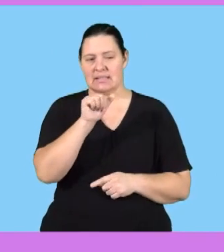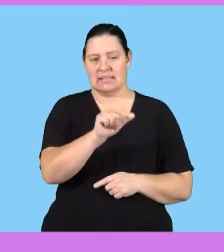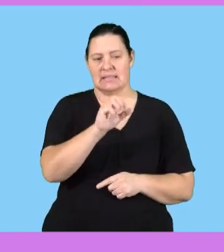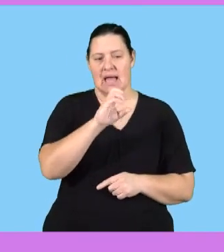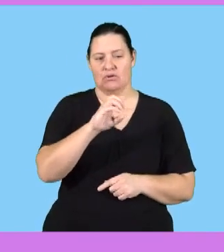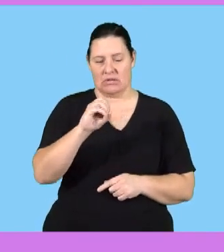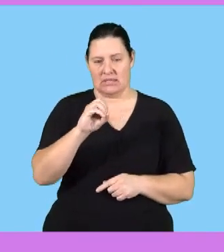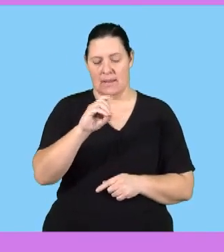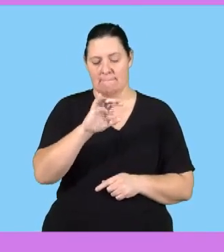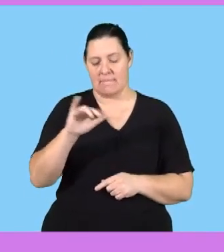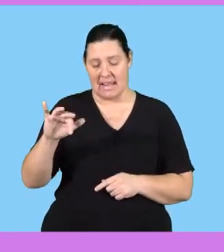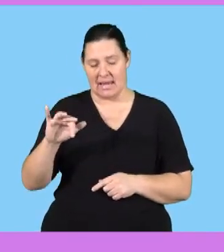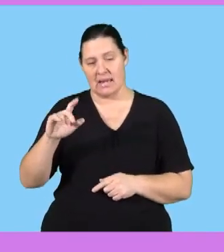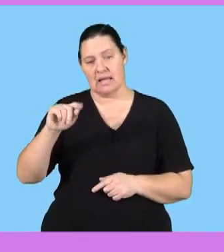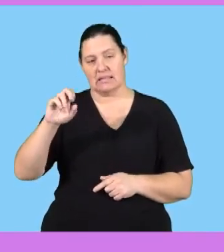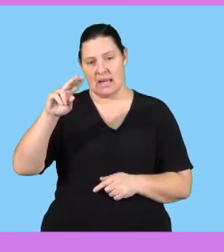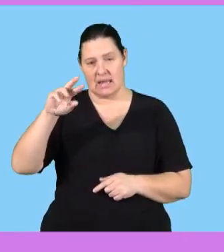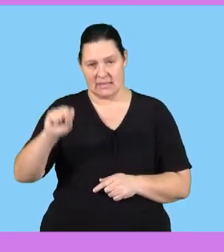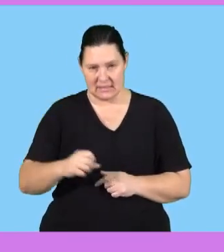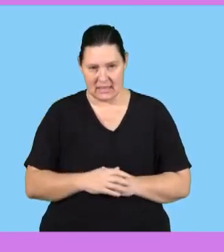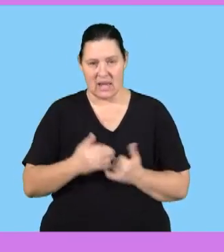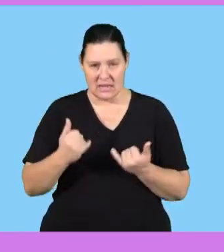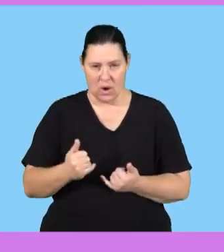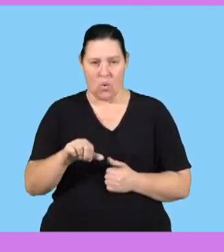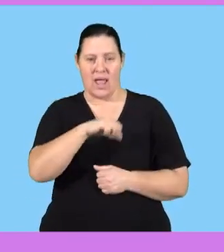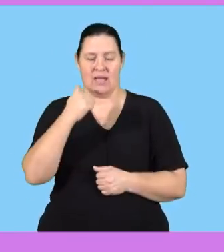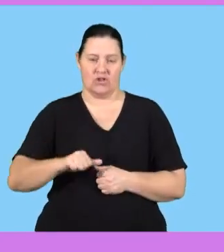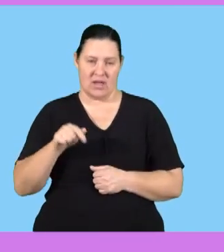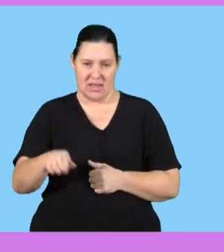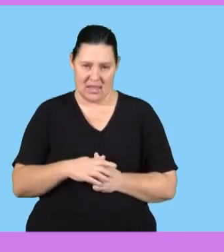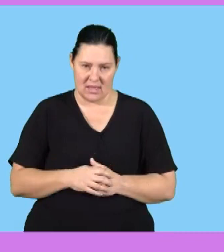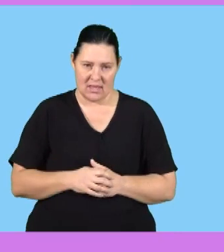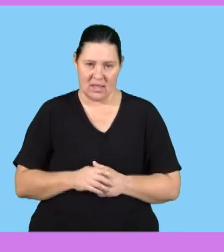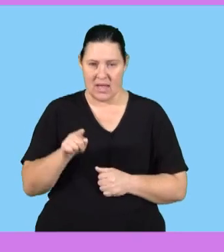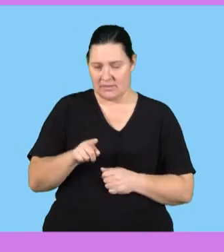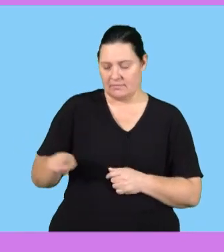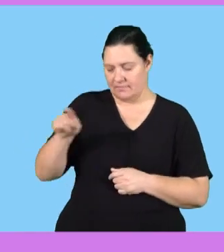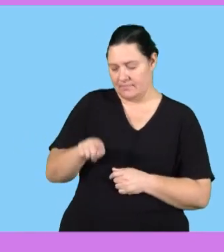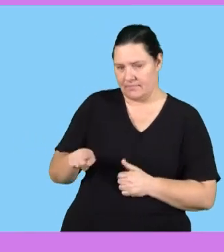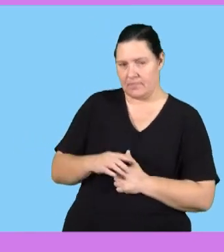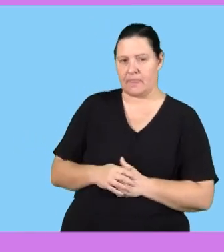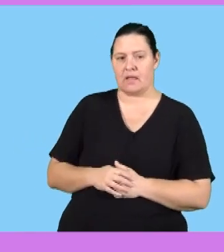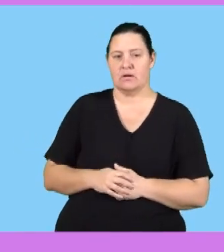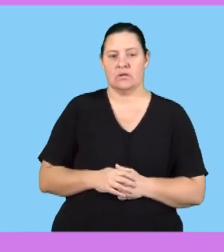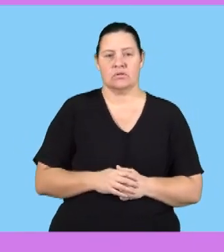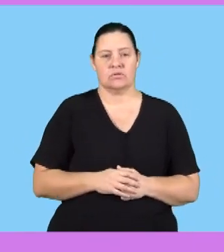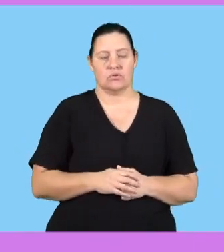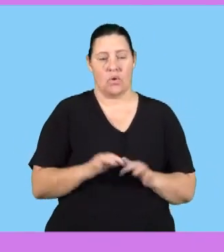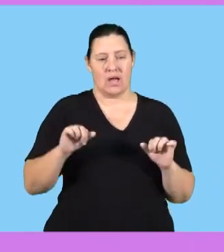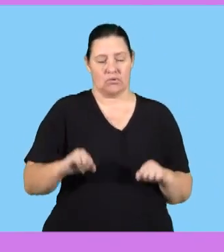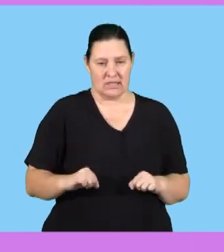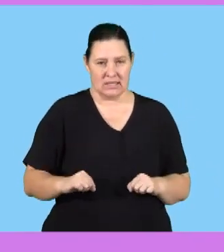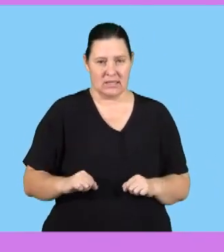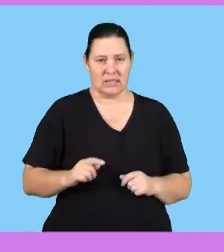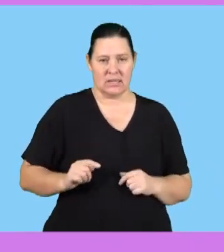is 600 millions of tons. Then now I'll be looking at Asia. Where is Asia? Here we have Asia. So